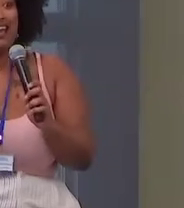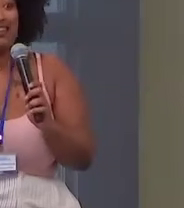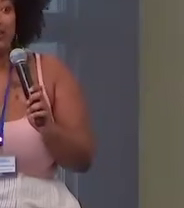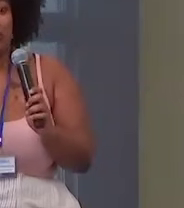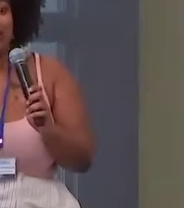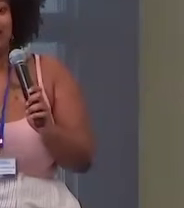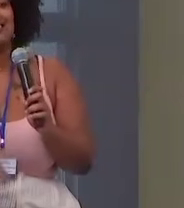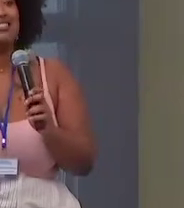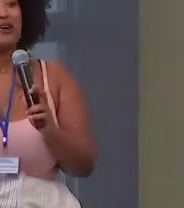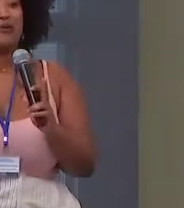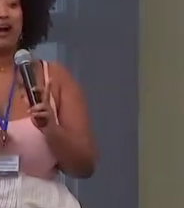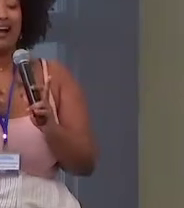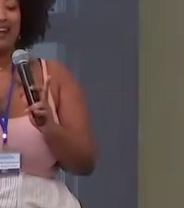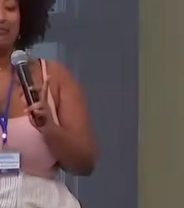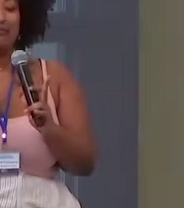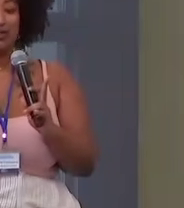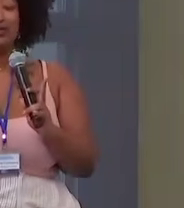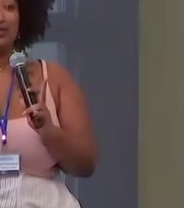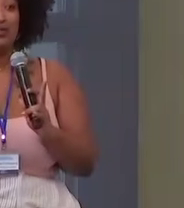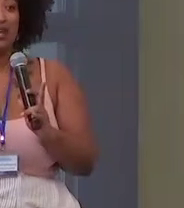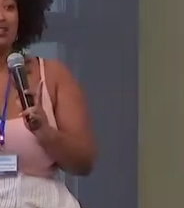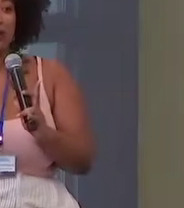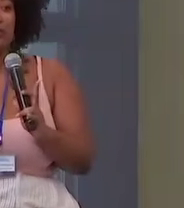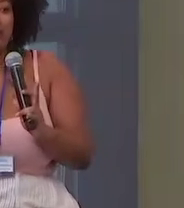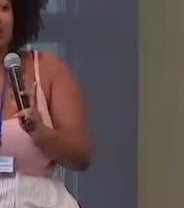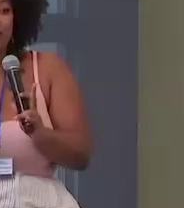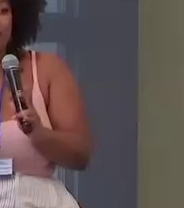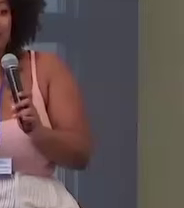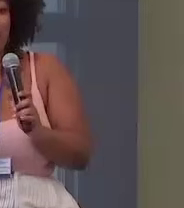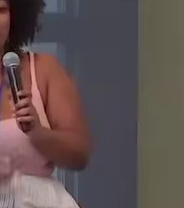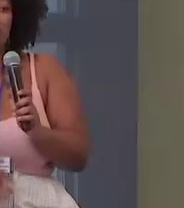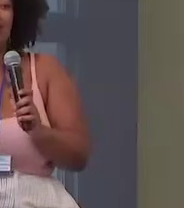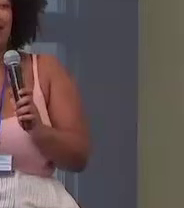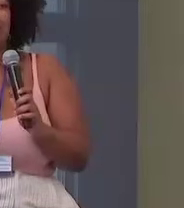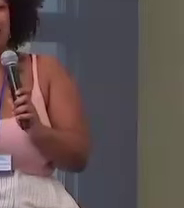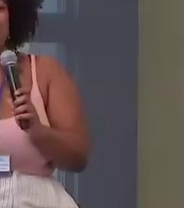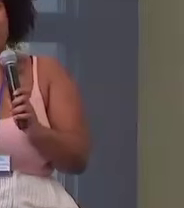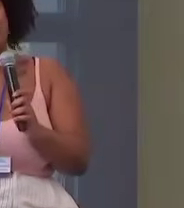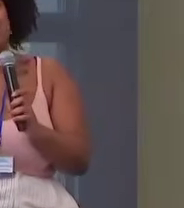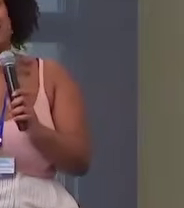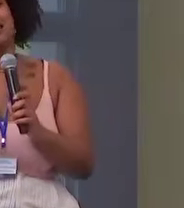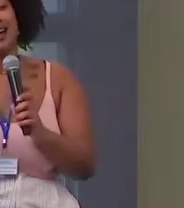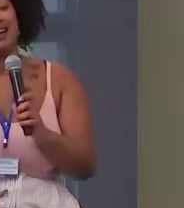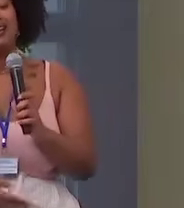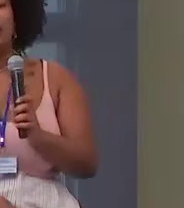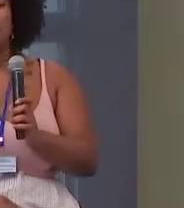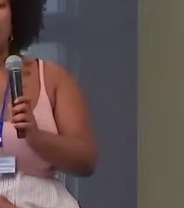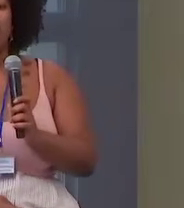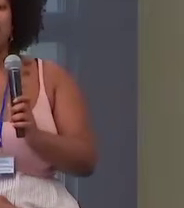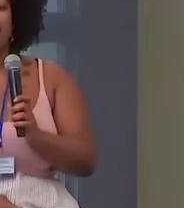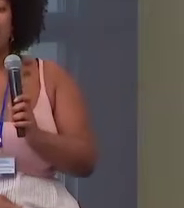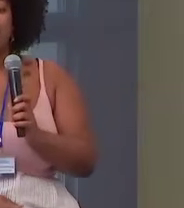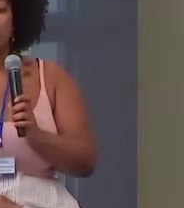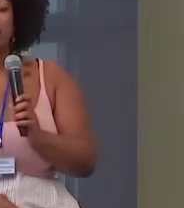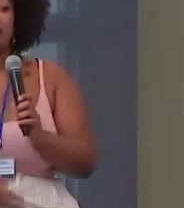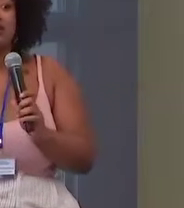call and hey, can you work? So I'm used to that type of schedule. So I specifically picked work that does that.